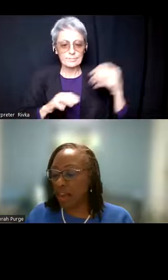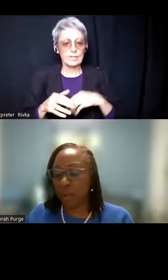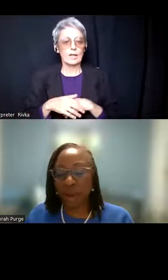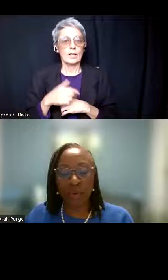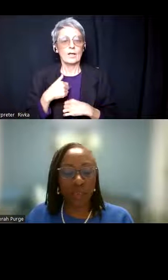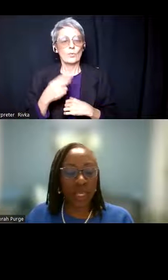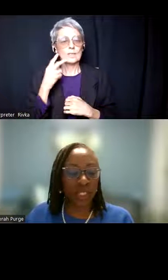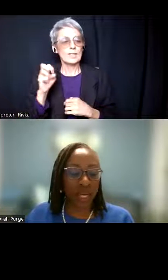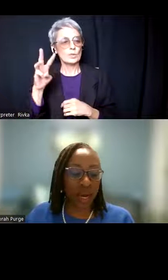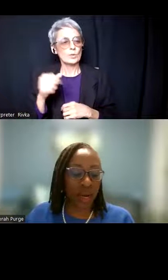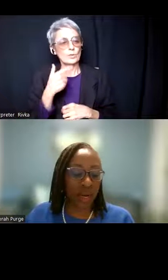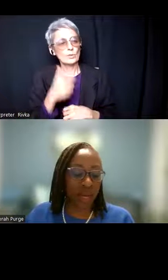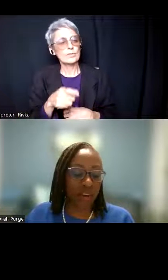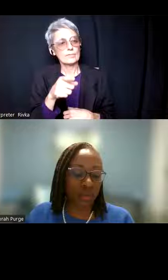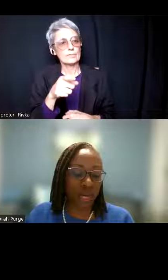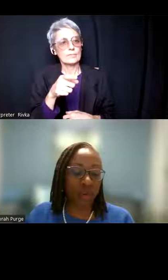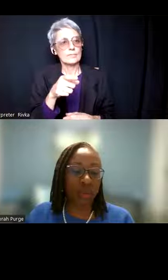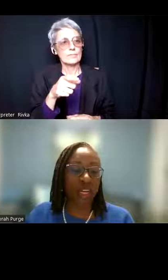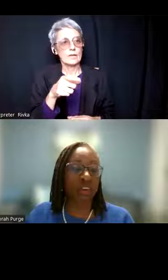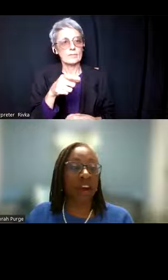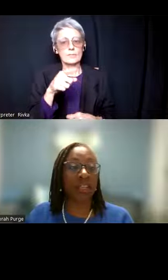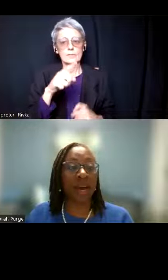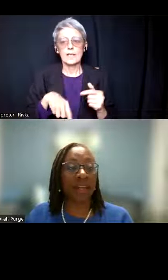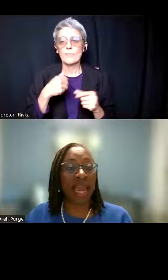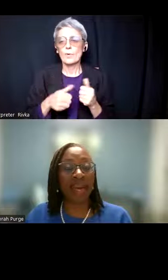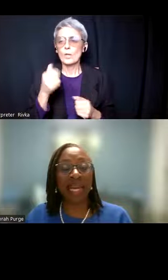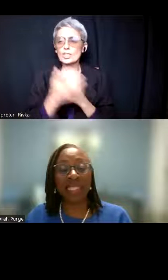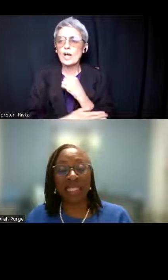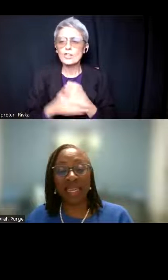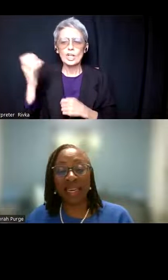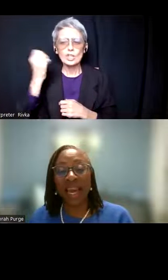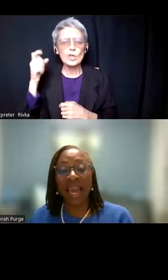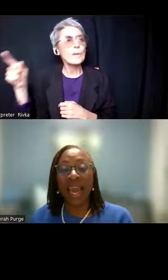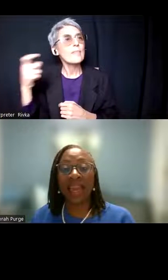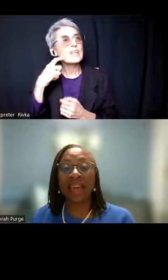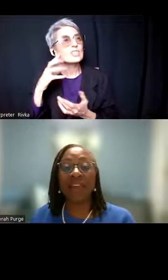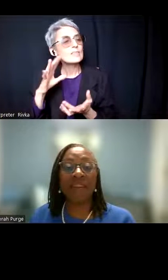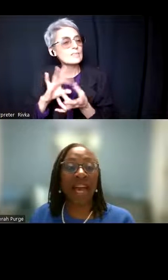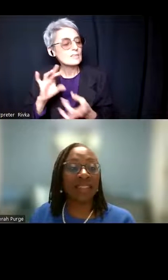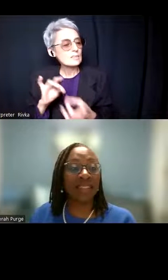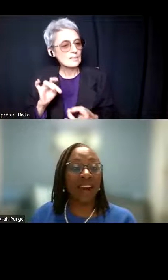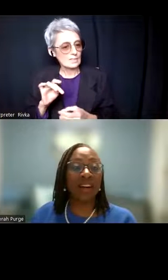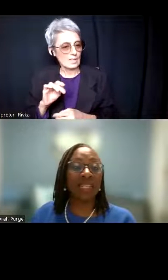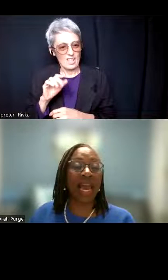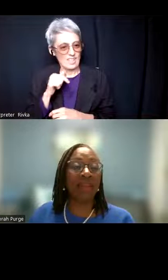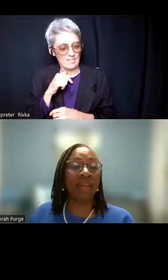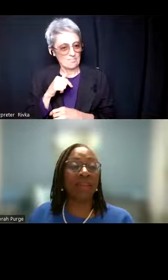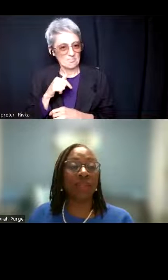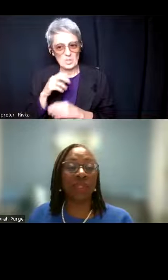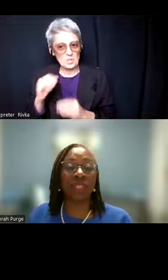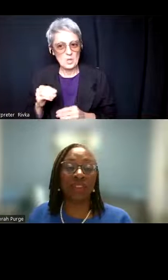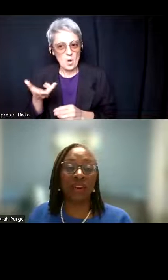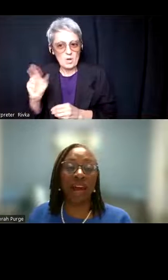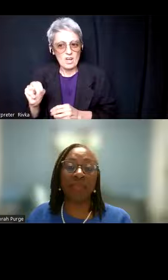I can't remember which country in Europe they just talked about. They had not seen a gun violence in a long time, and